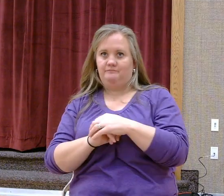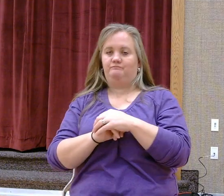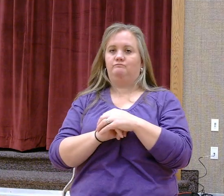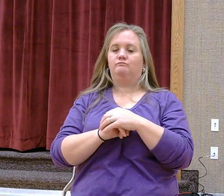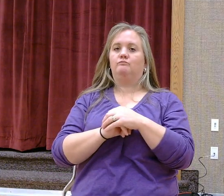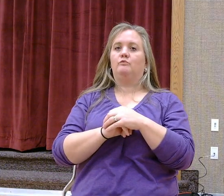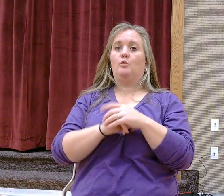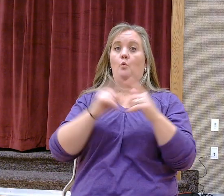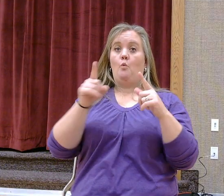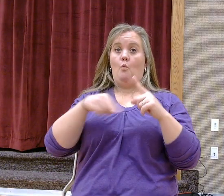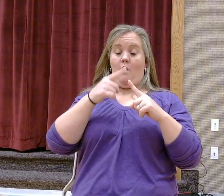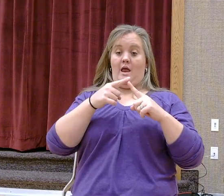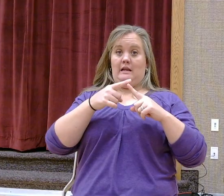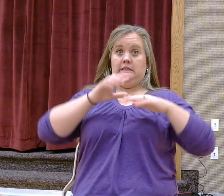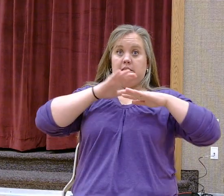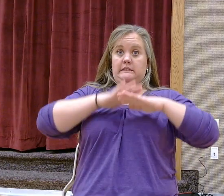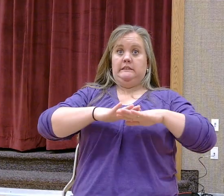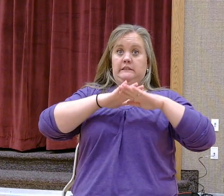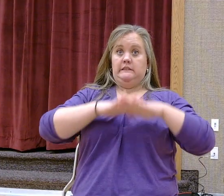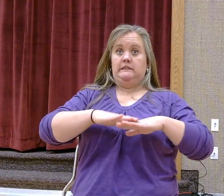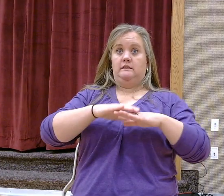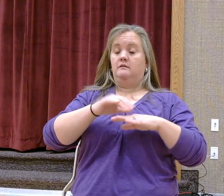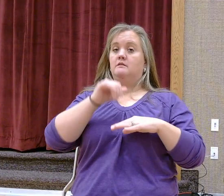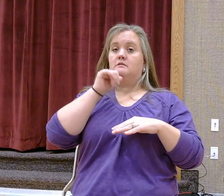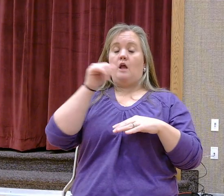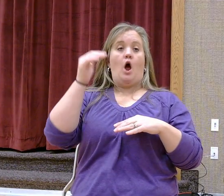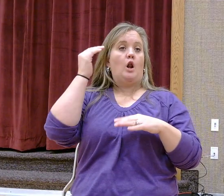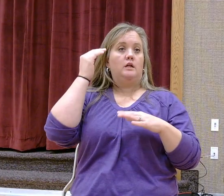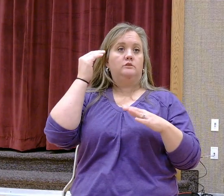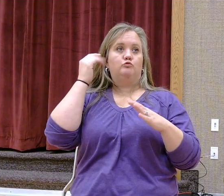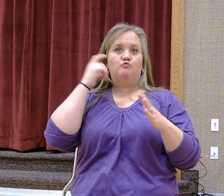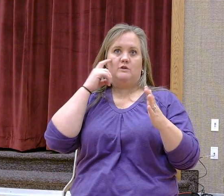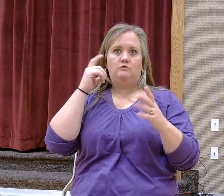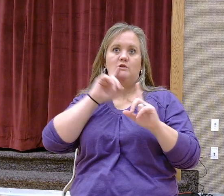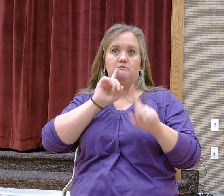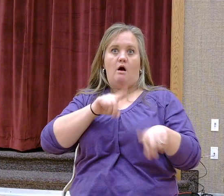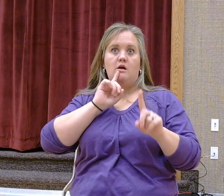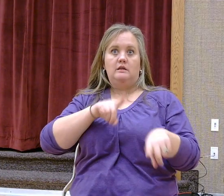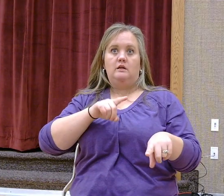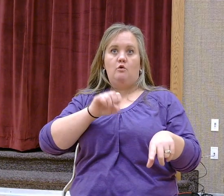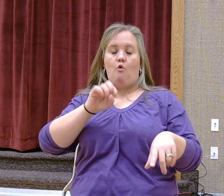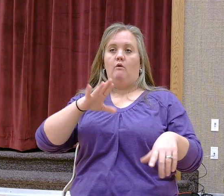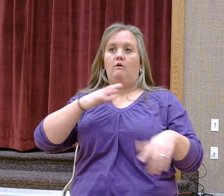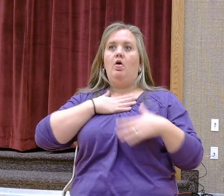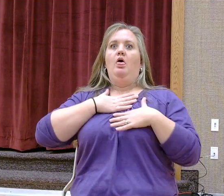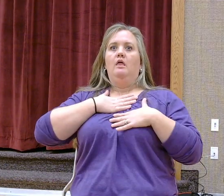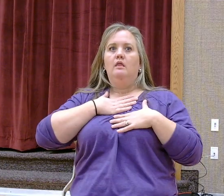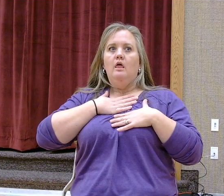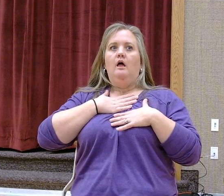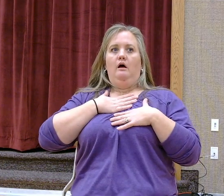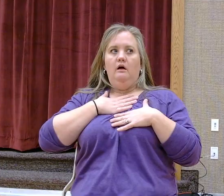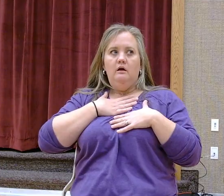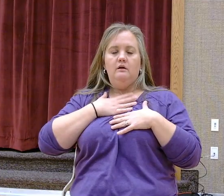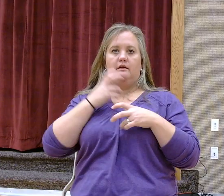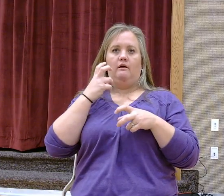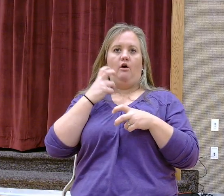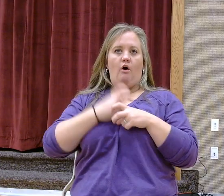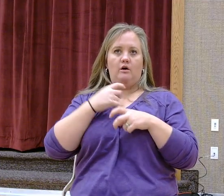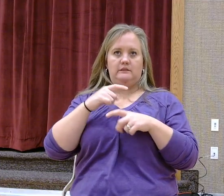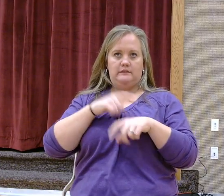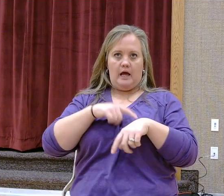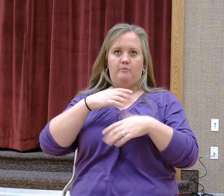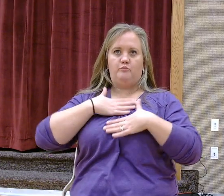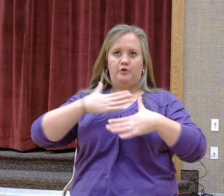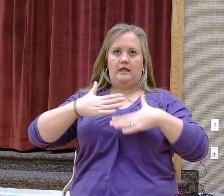CPR? Obviously, unresponsiveness, not breathing or gasping, choking or difficulty breathing. We'll kind of dive into